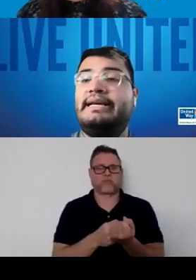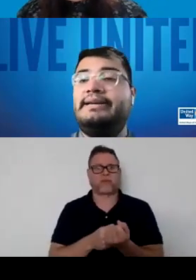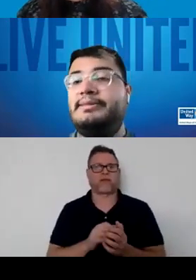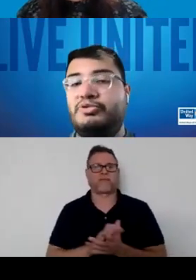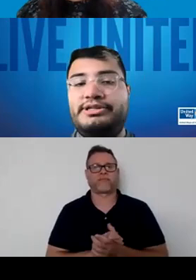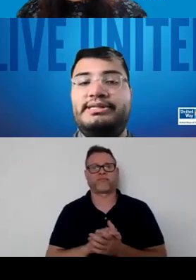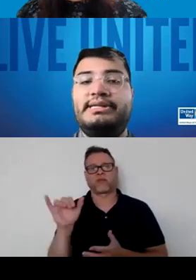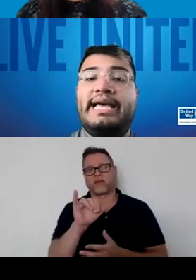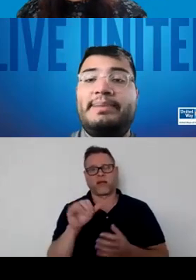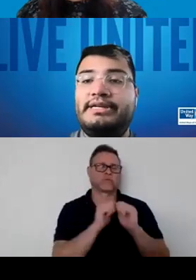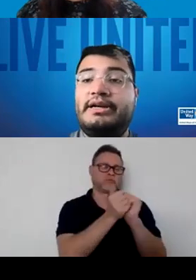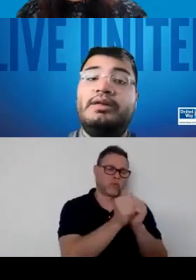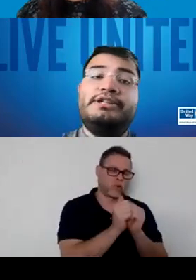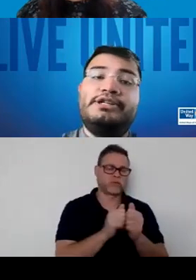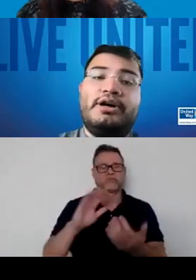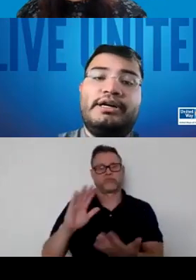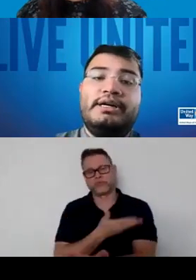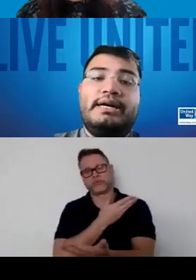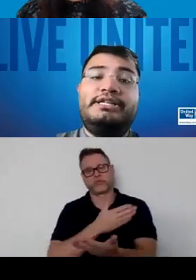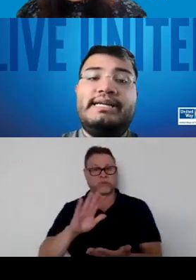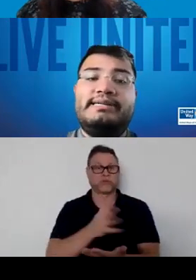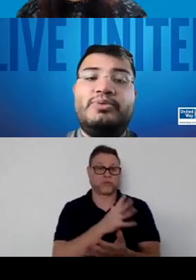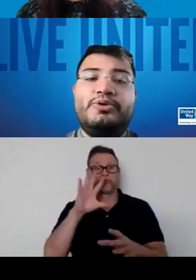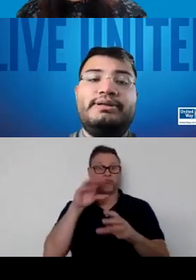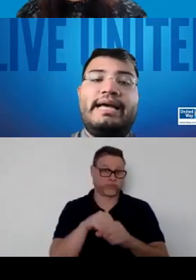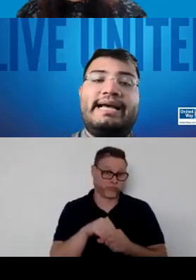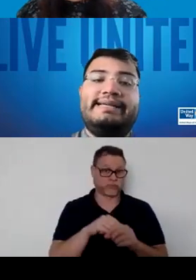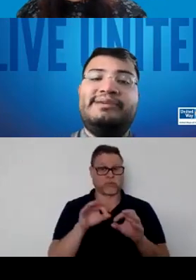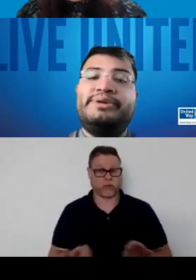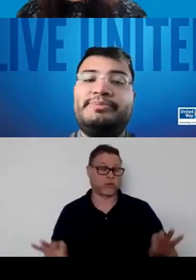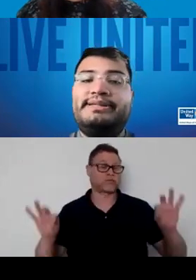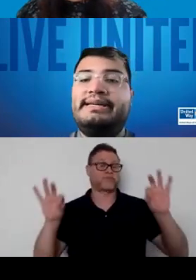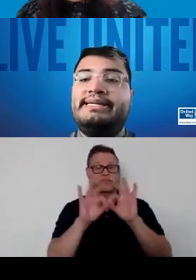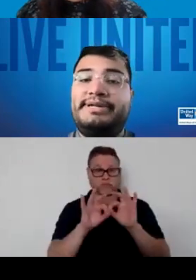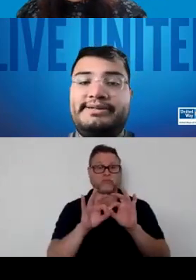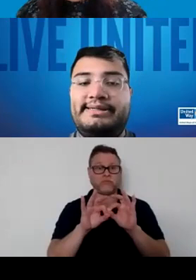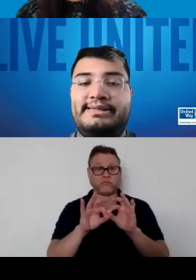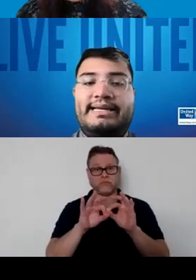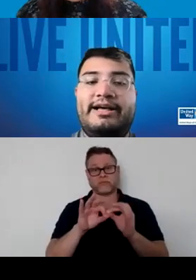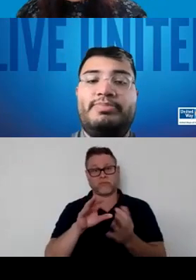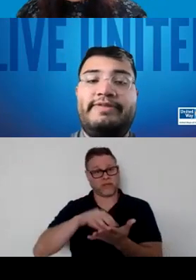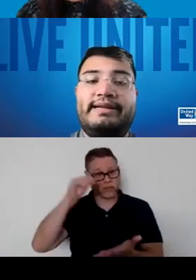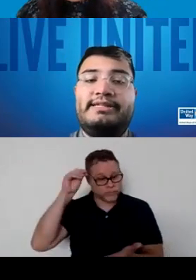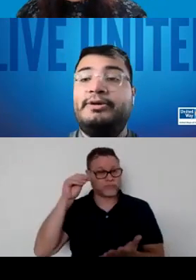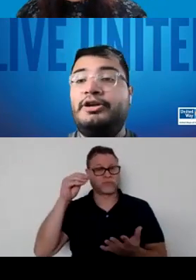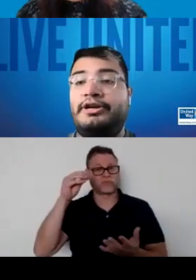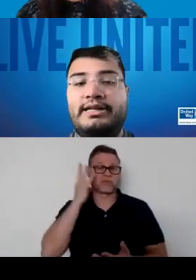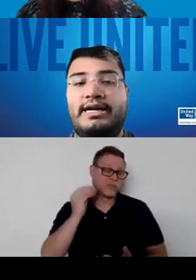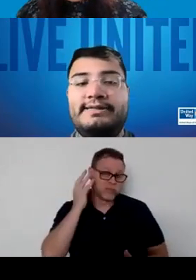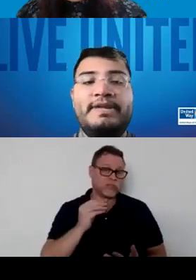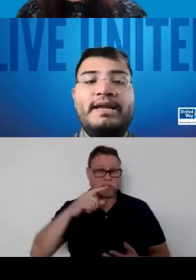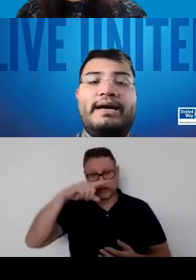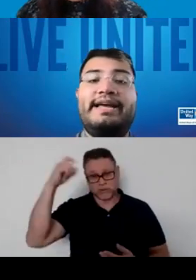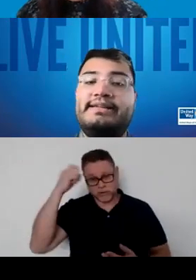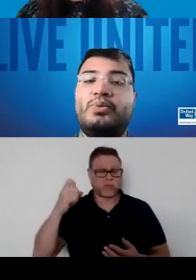activities like sports and music, all of which are just as important as enrichment experiences that can help prevent summer learning